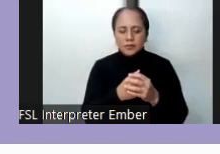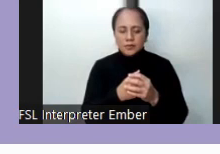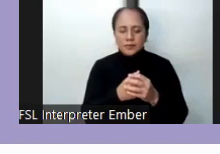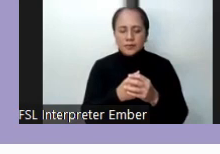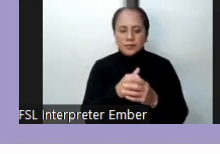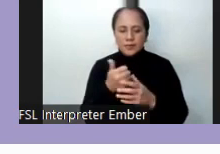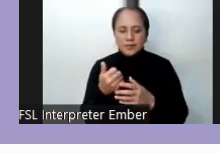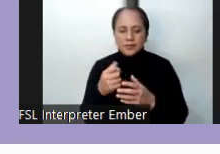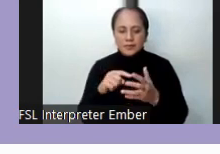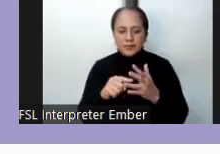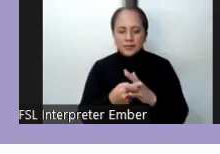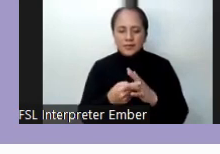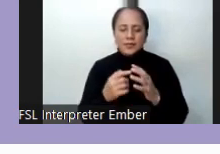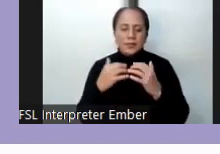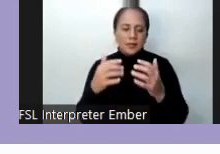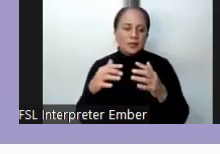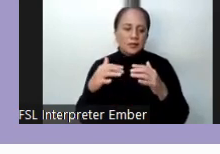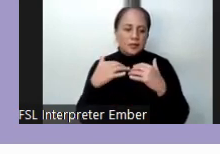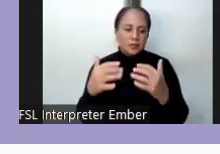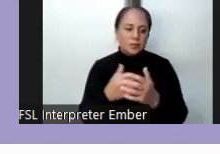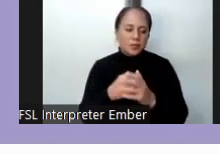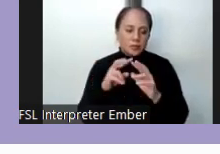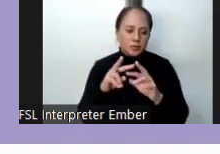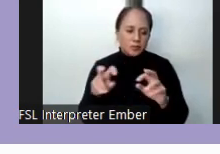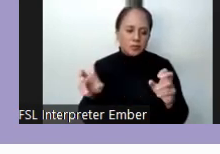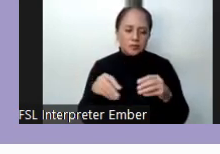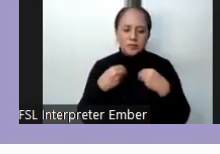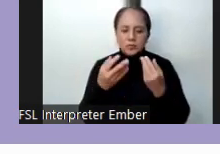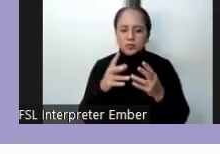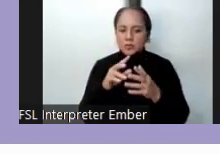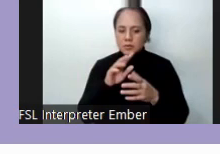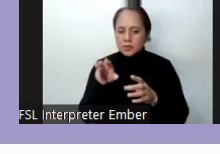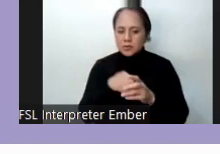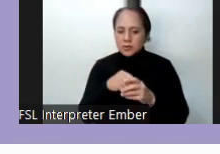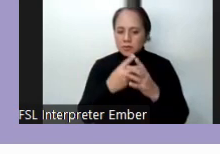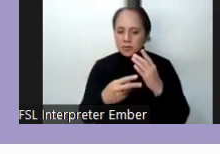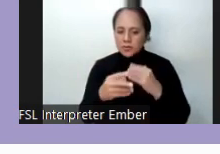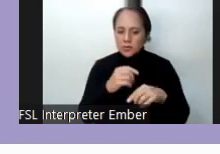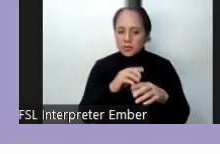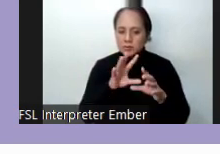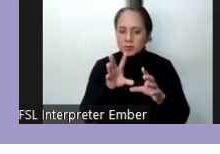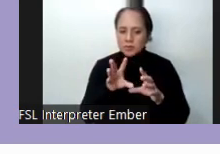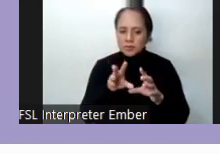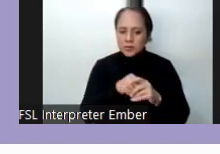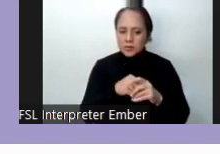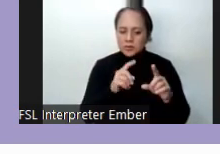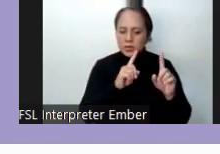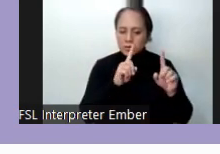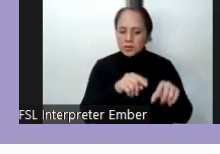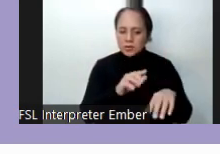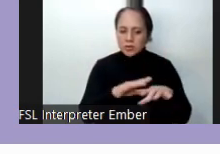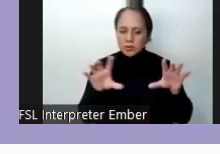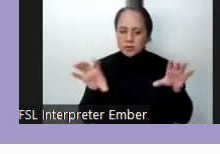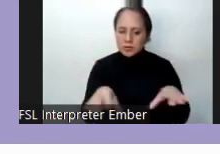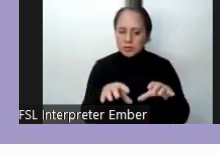At the start of the plenary session, a quick survey was given to the participants. Then for both sessions, participants were asked to answer an online activity